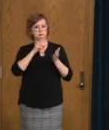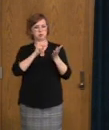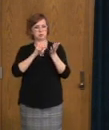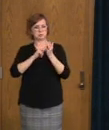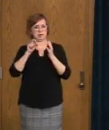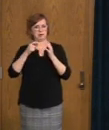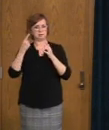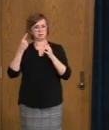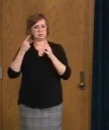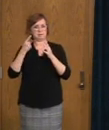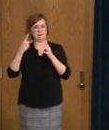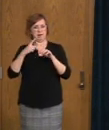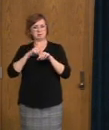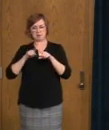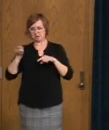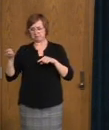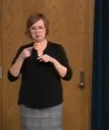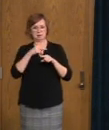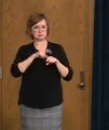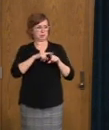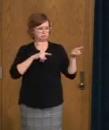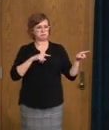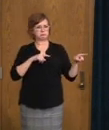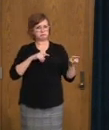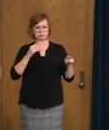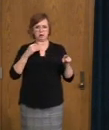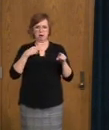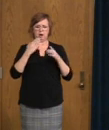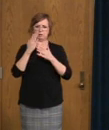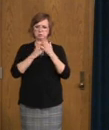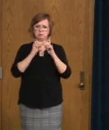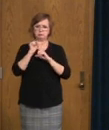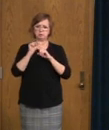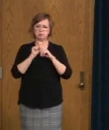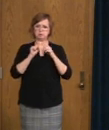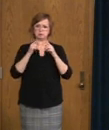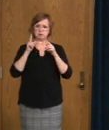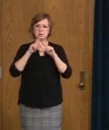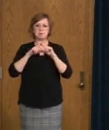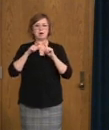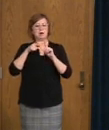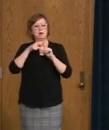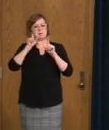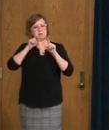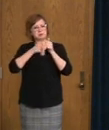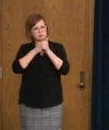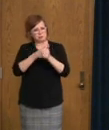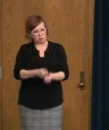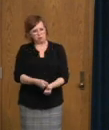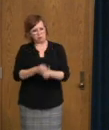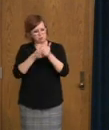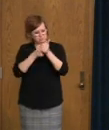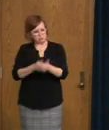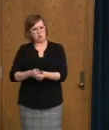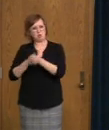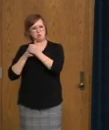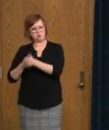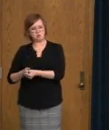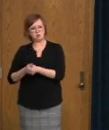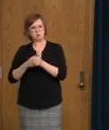they are provided an exemption. But again, in those cases, they are following all of the infection prevention and control and